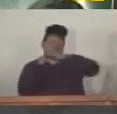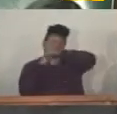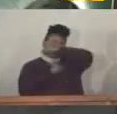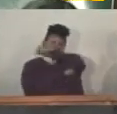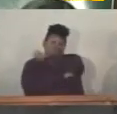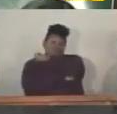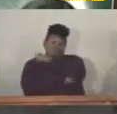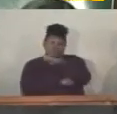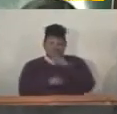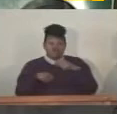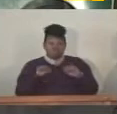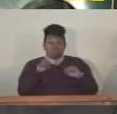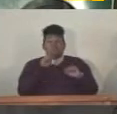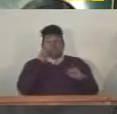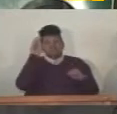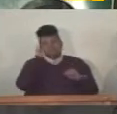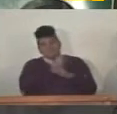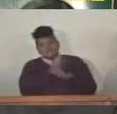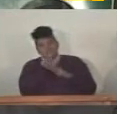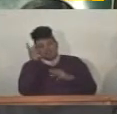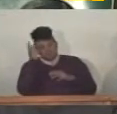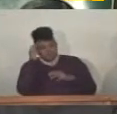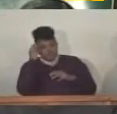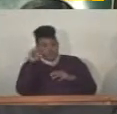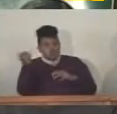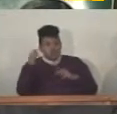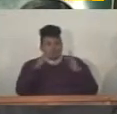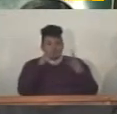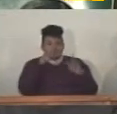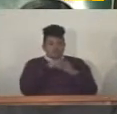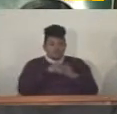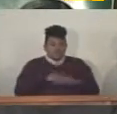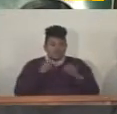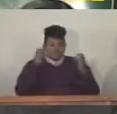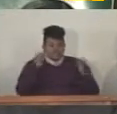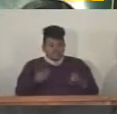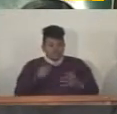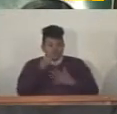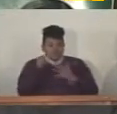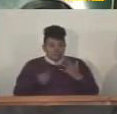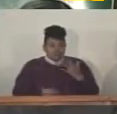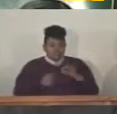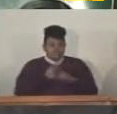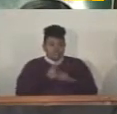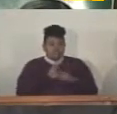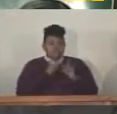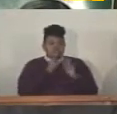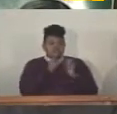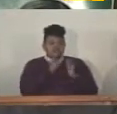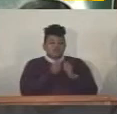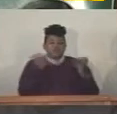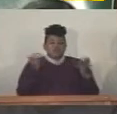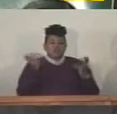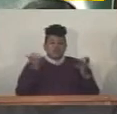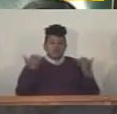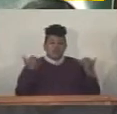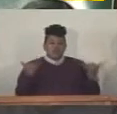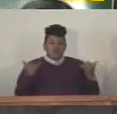if it is that we are to eliminate the scourge of crime. I want to make it clear that the